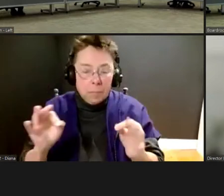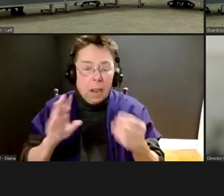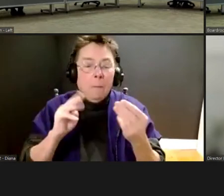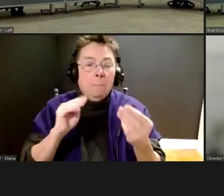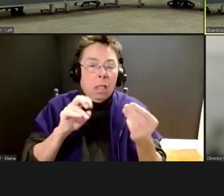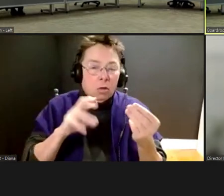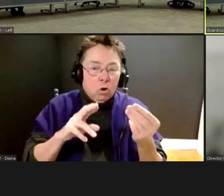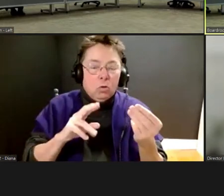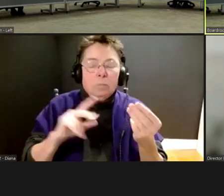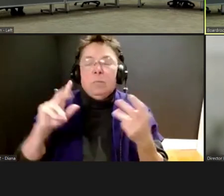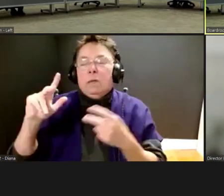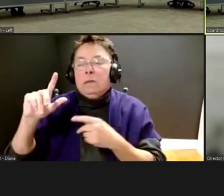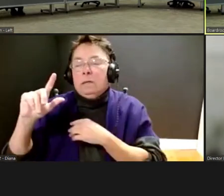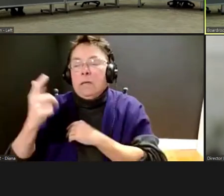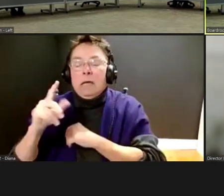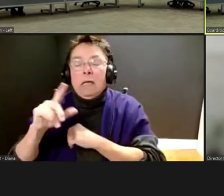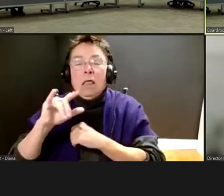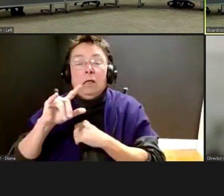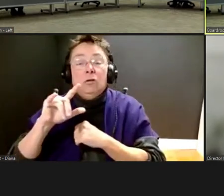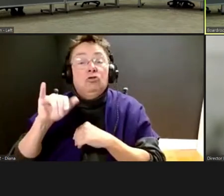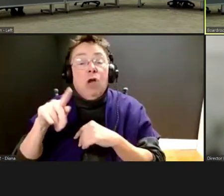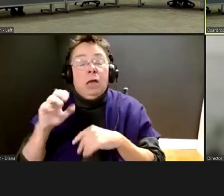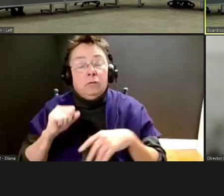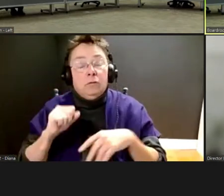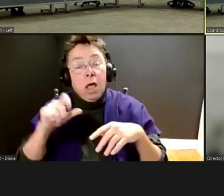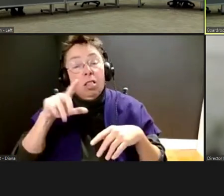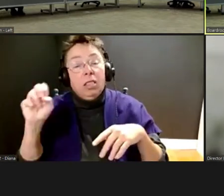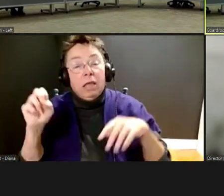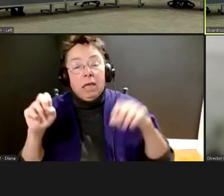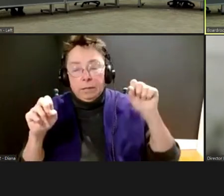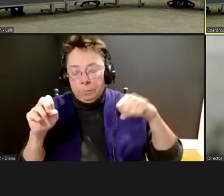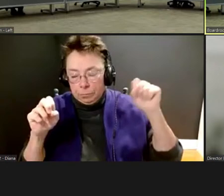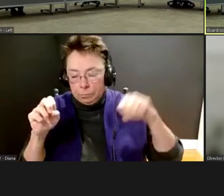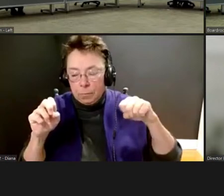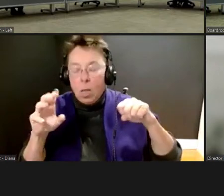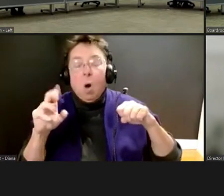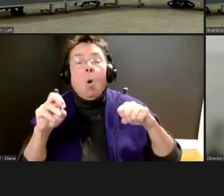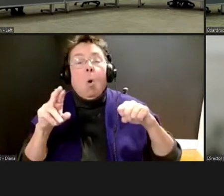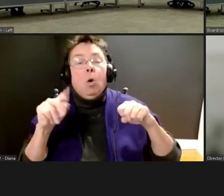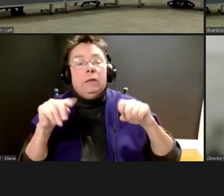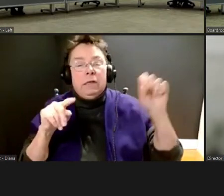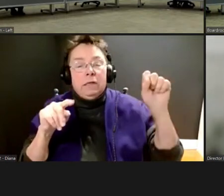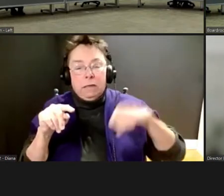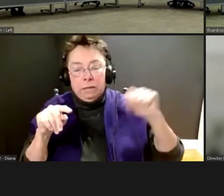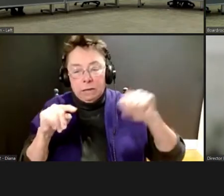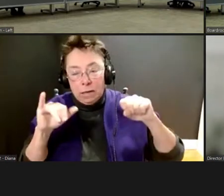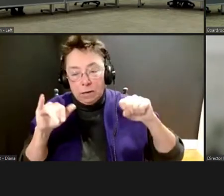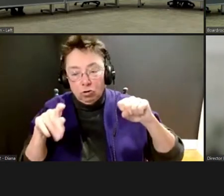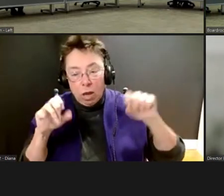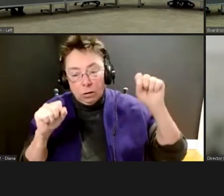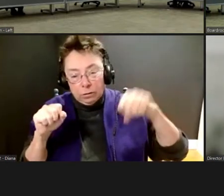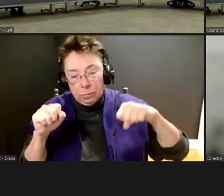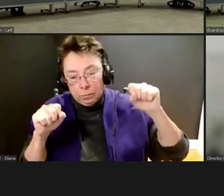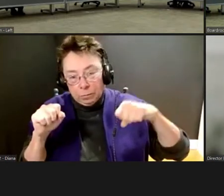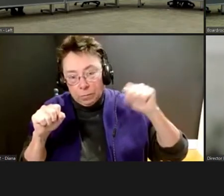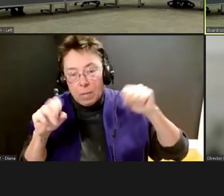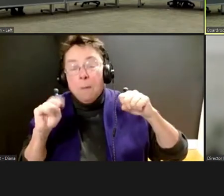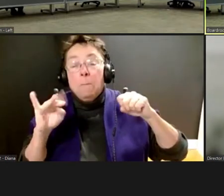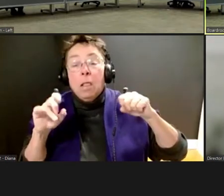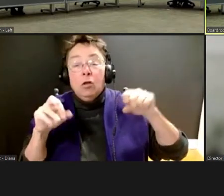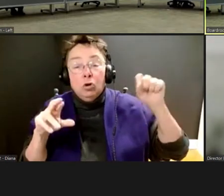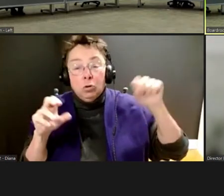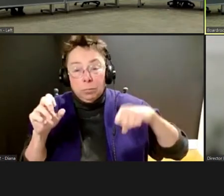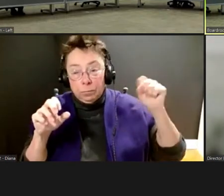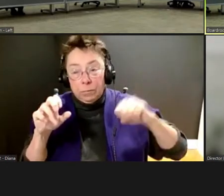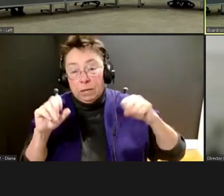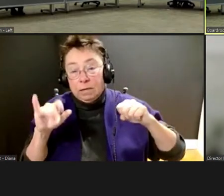by Director Jakes. Director Lee? Yes. Director Ortiz? Yes. Director Jakes? Yes. Director Miller? Yes.